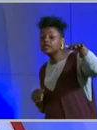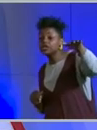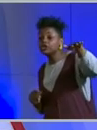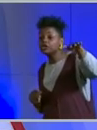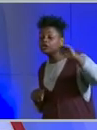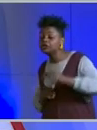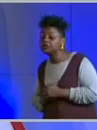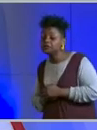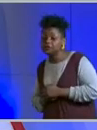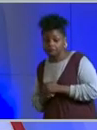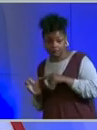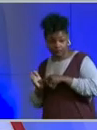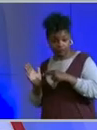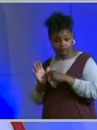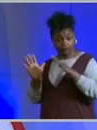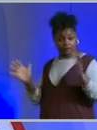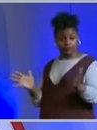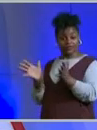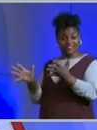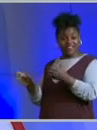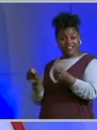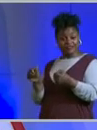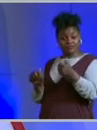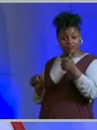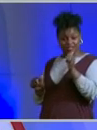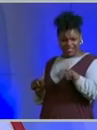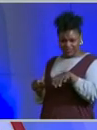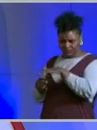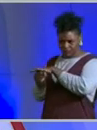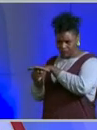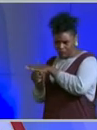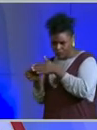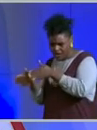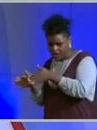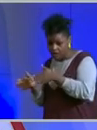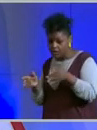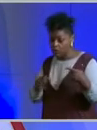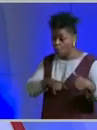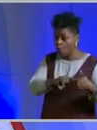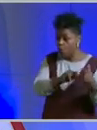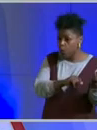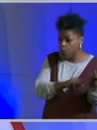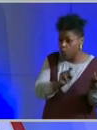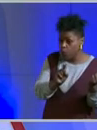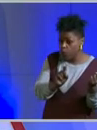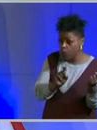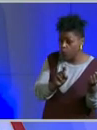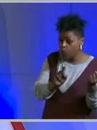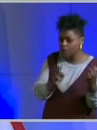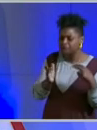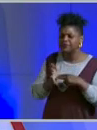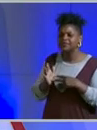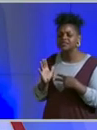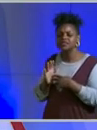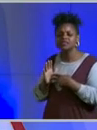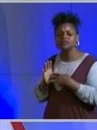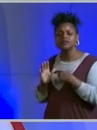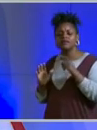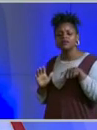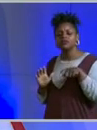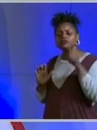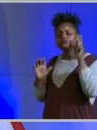have to push this faster and this pause for a little while? Does that mean that I have to